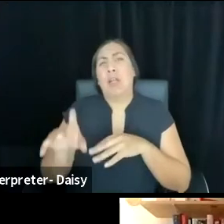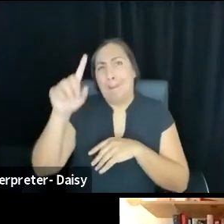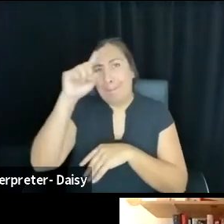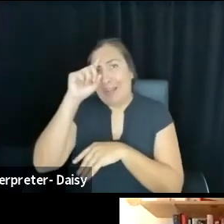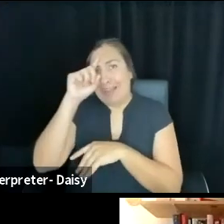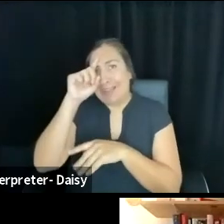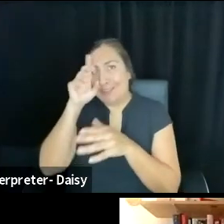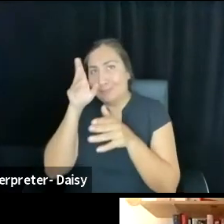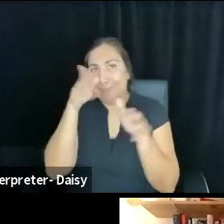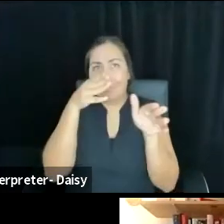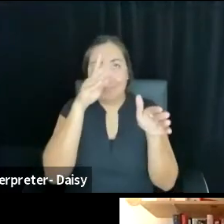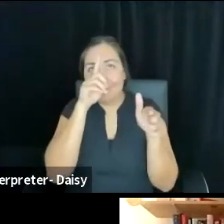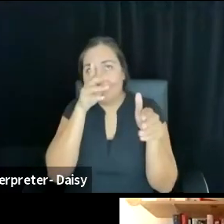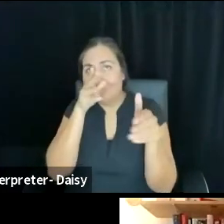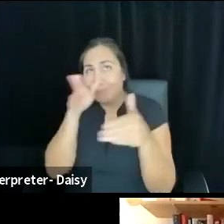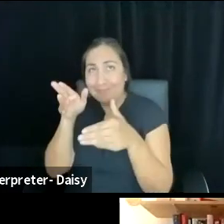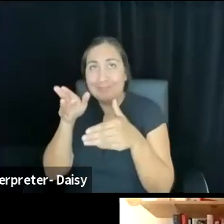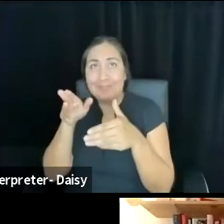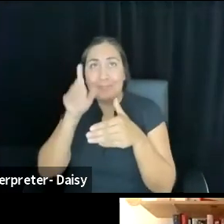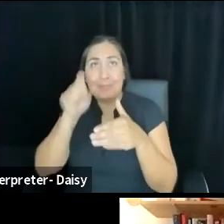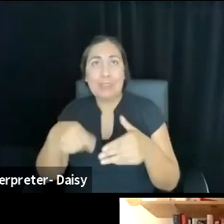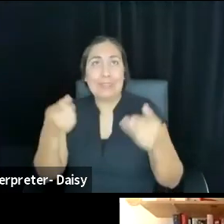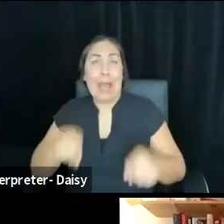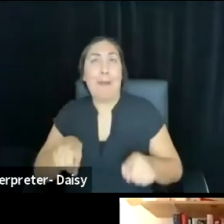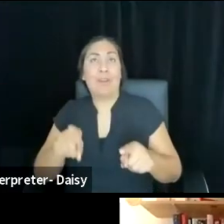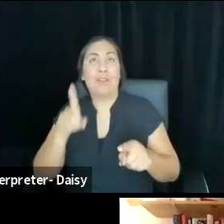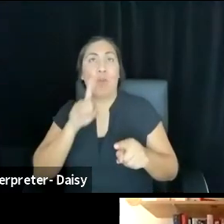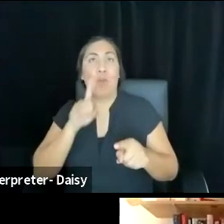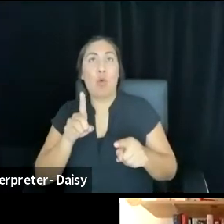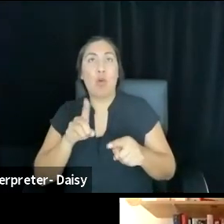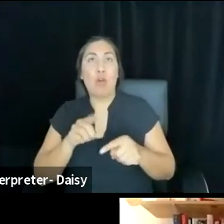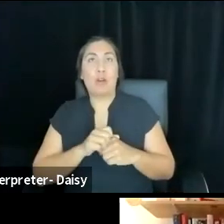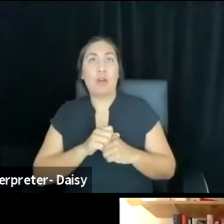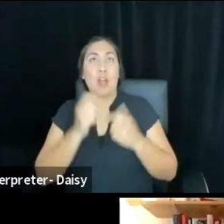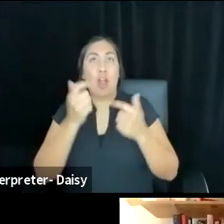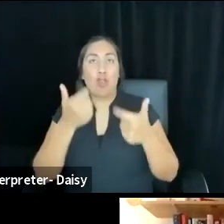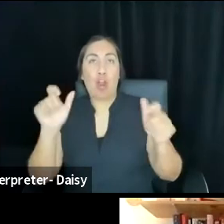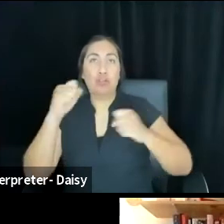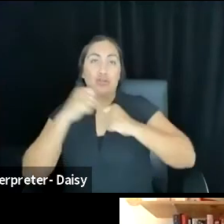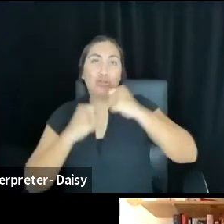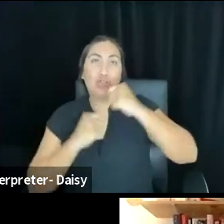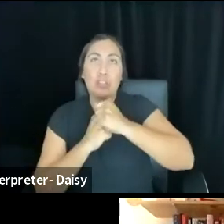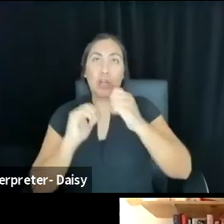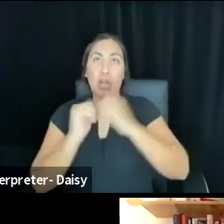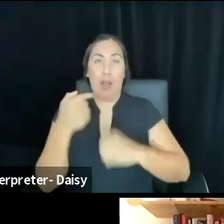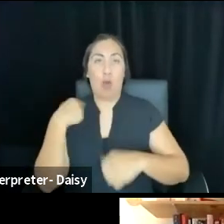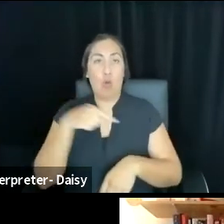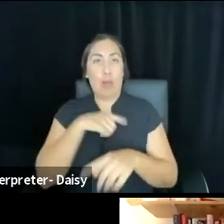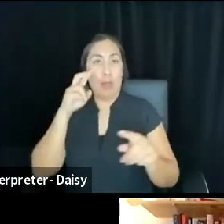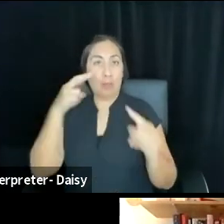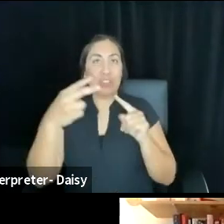these, the larger structures of how we perceive ourselves in these institutions, because, you know, we have seen that,